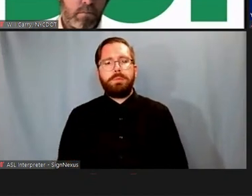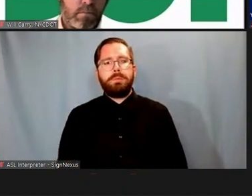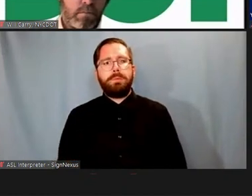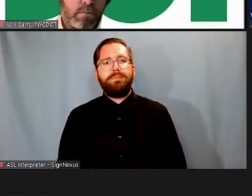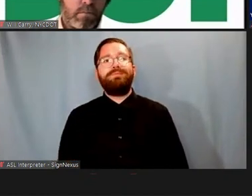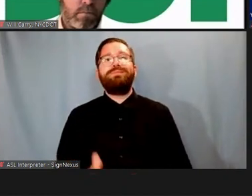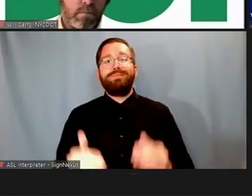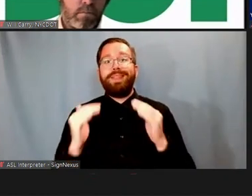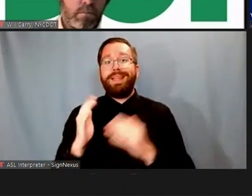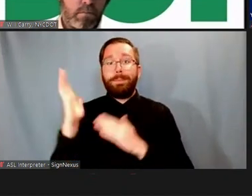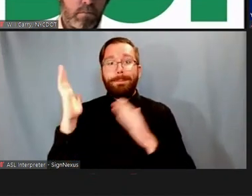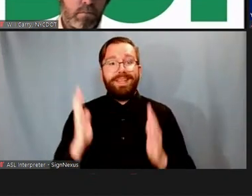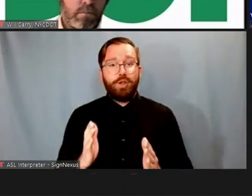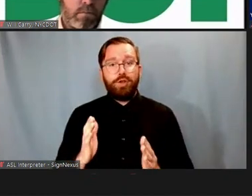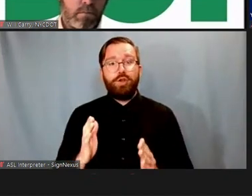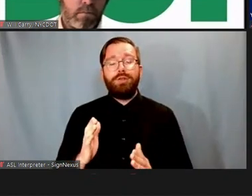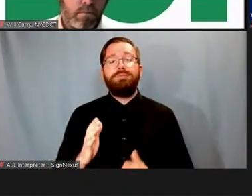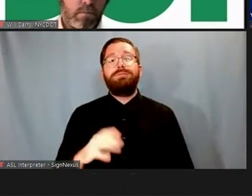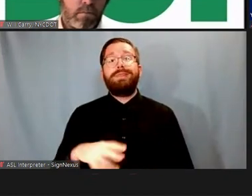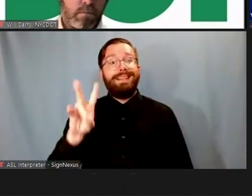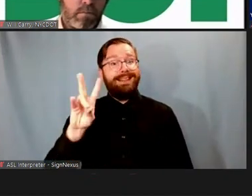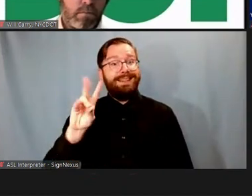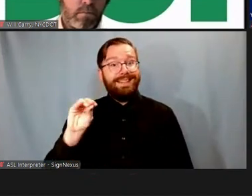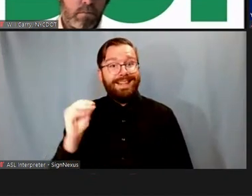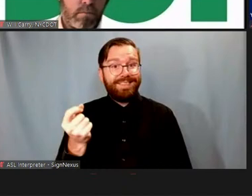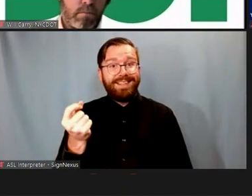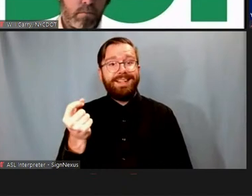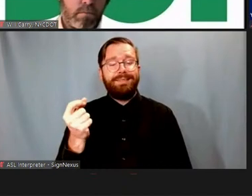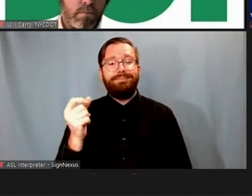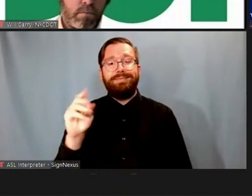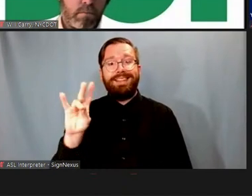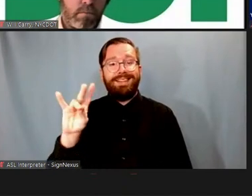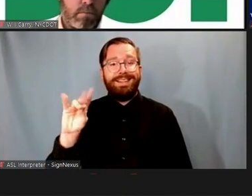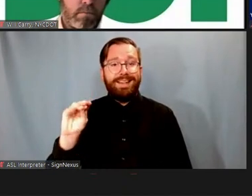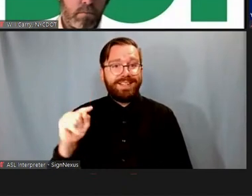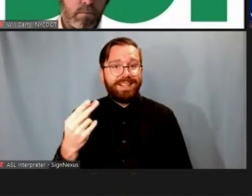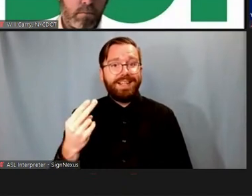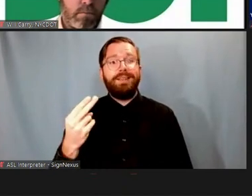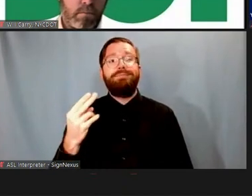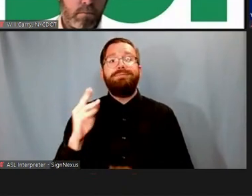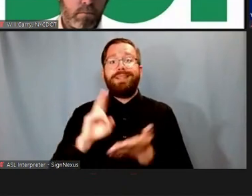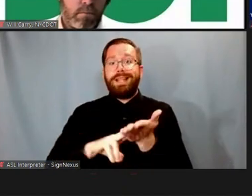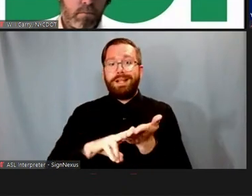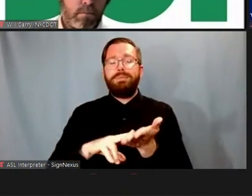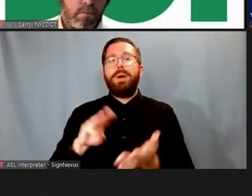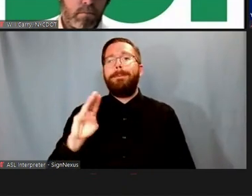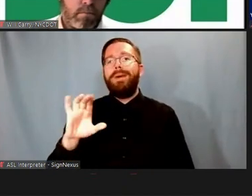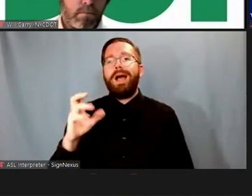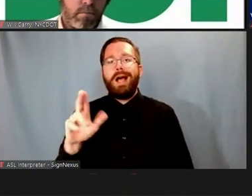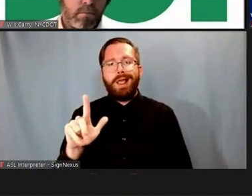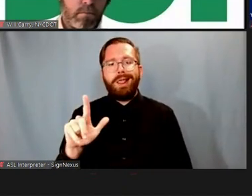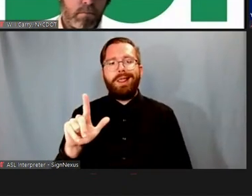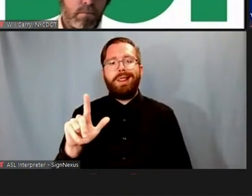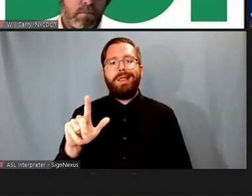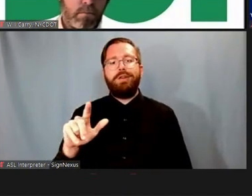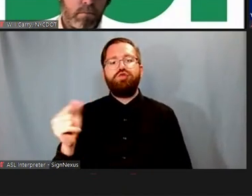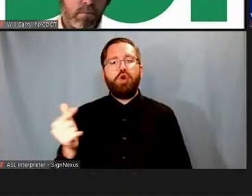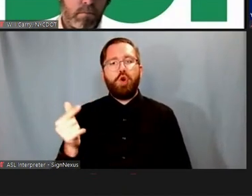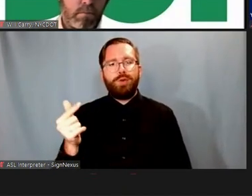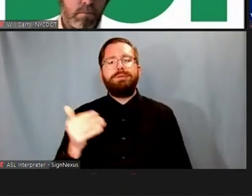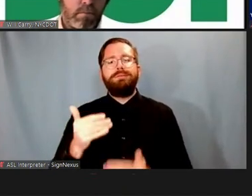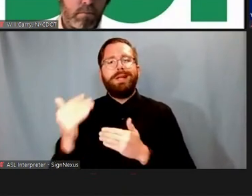our next speaker the 70th sign up is michael gross followed by aileen goldstein